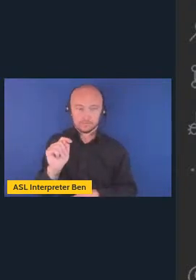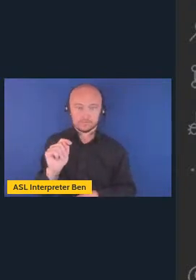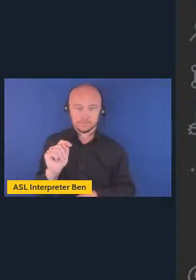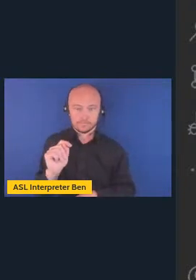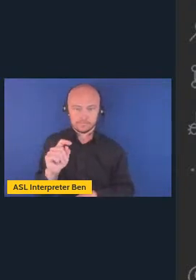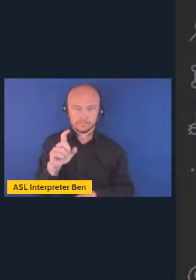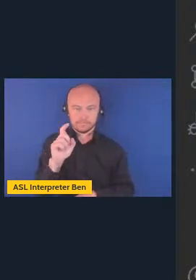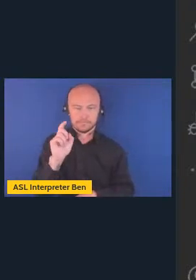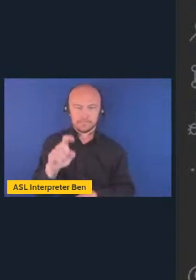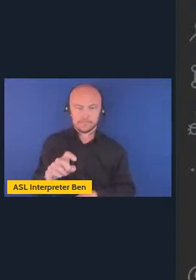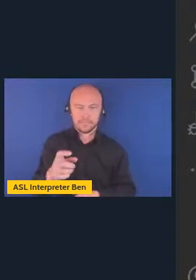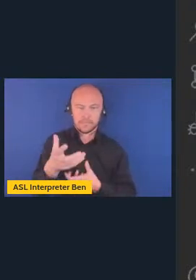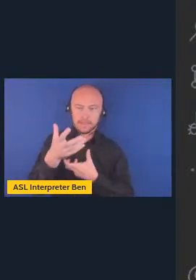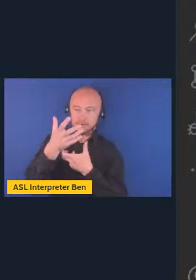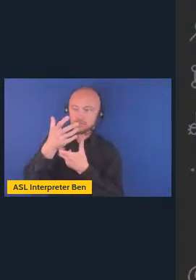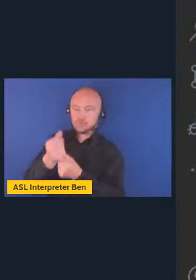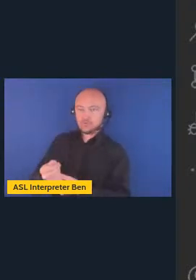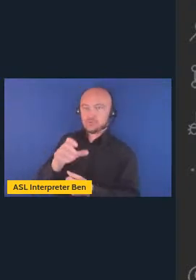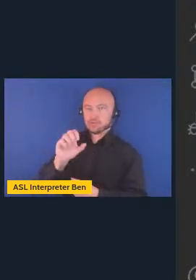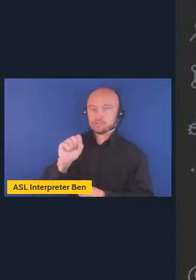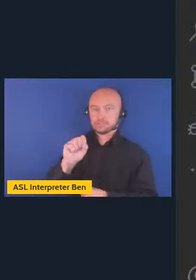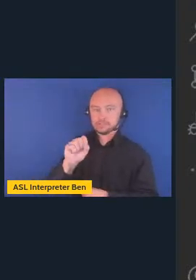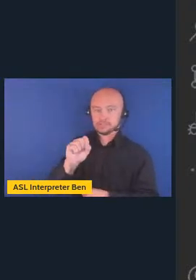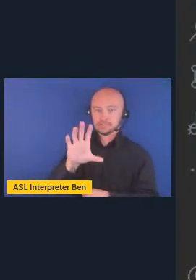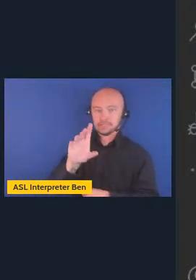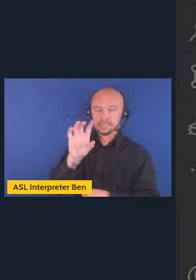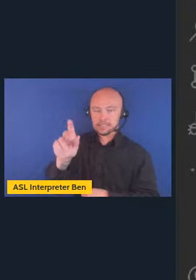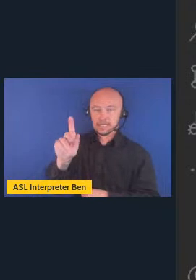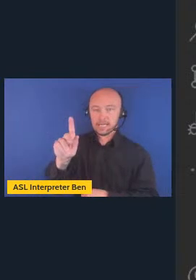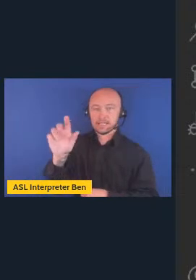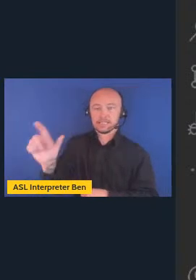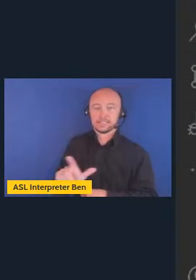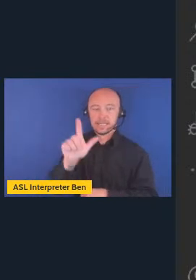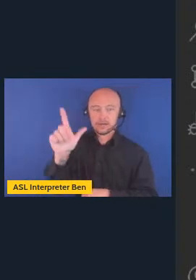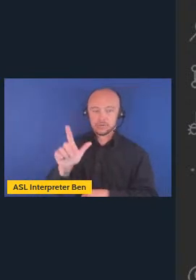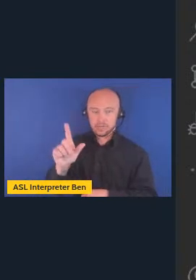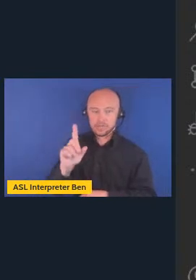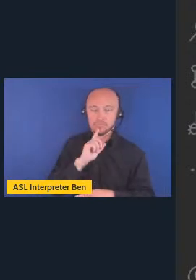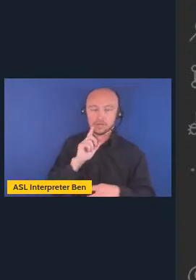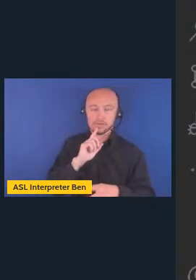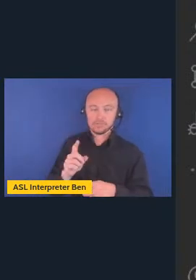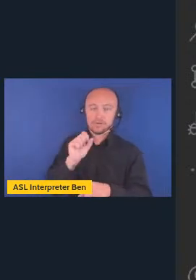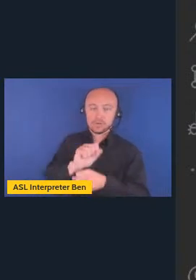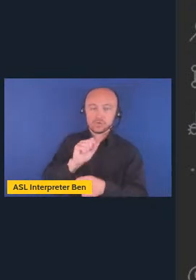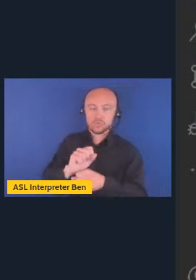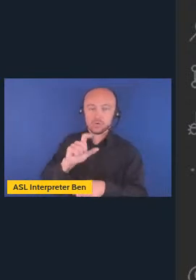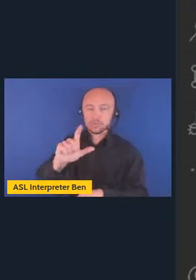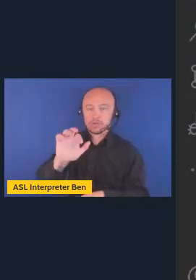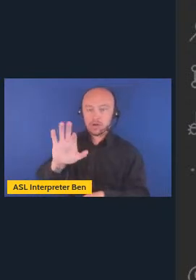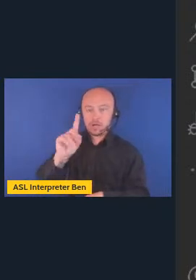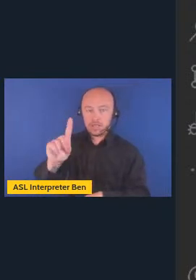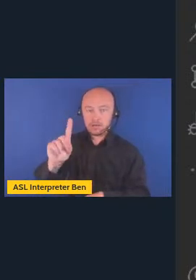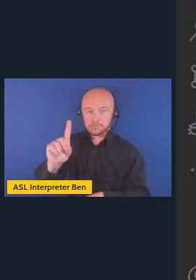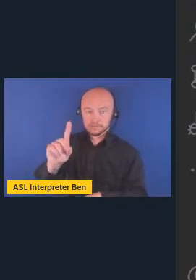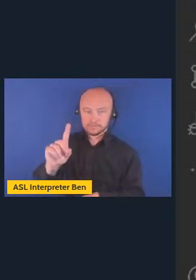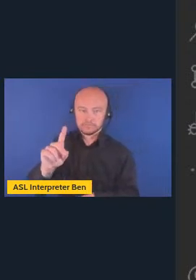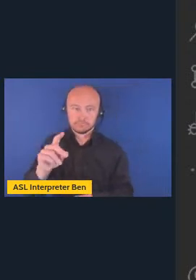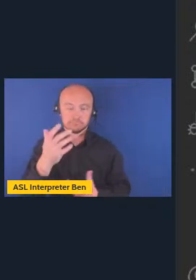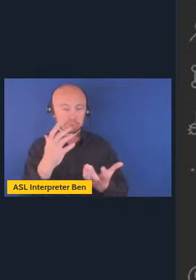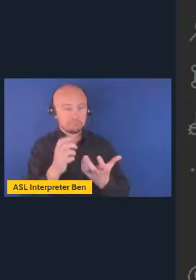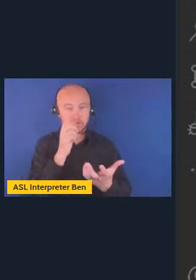I need to trust the SDK in order to, the standard library, to make sure that it works on the cloud. Let's imagine I don't trust